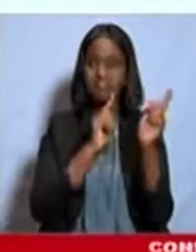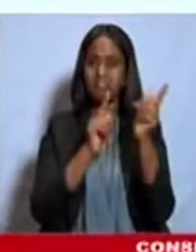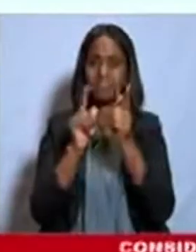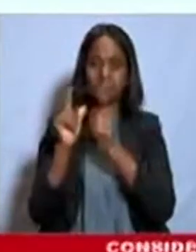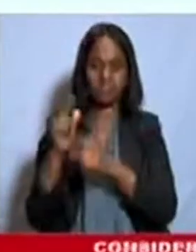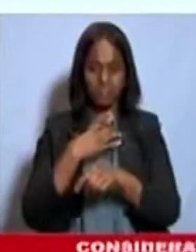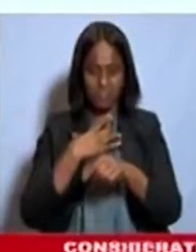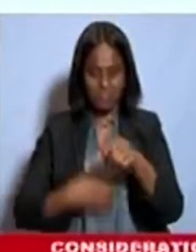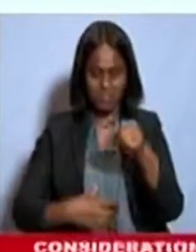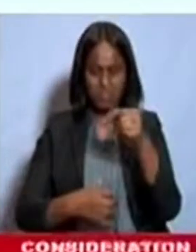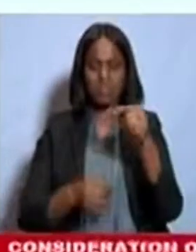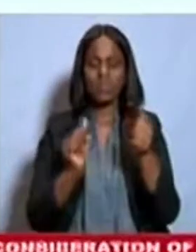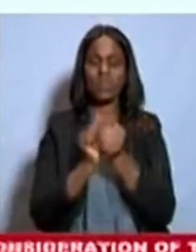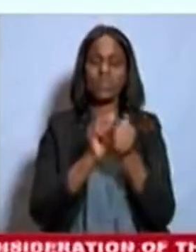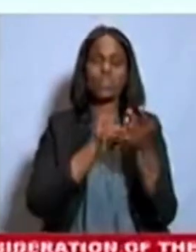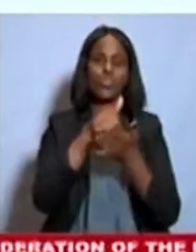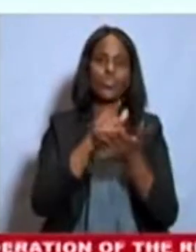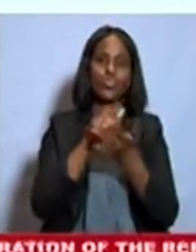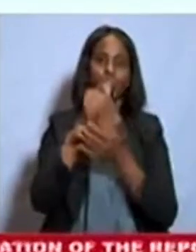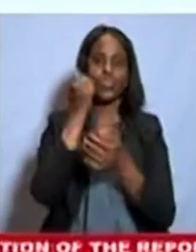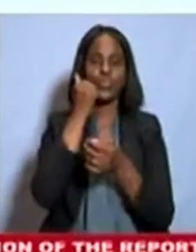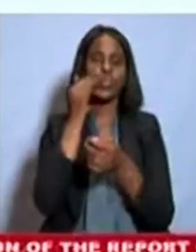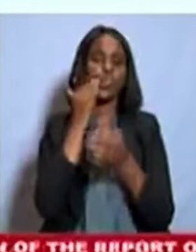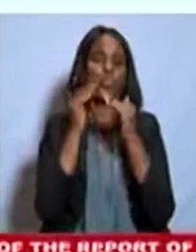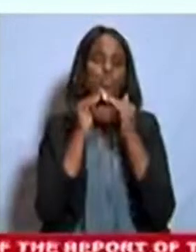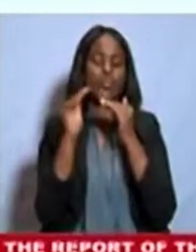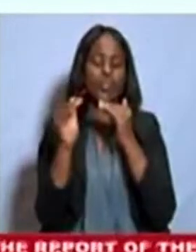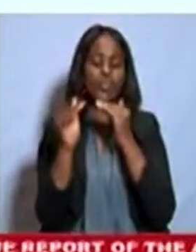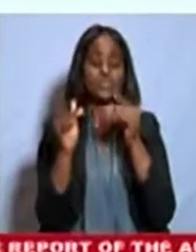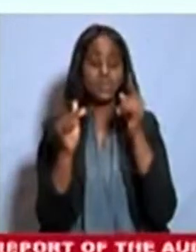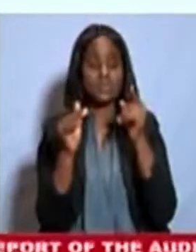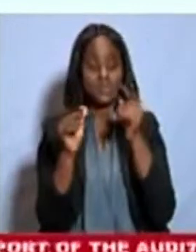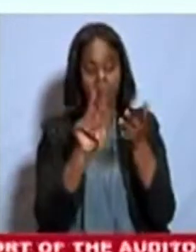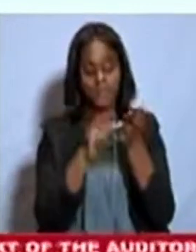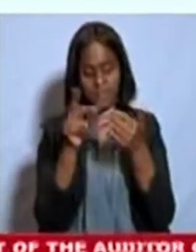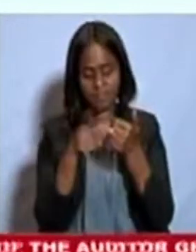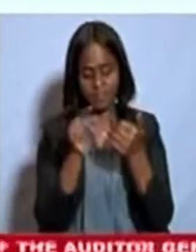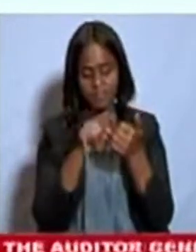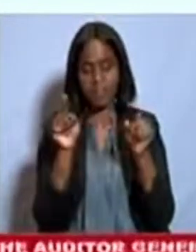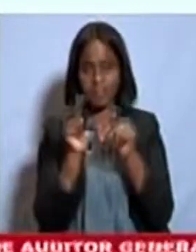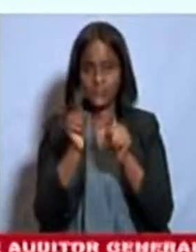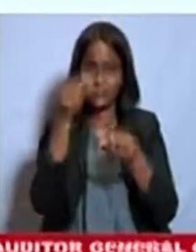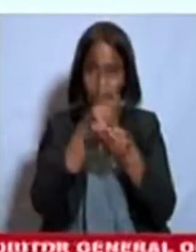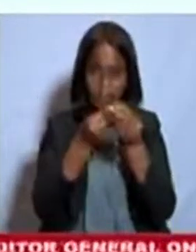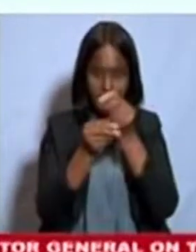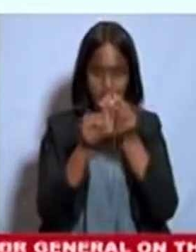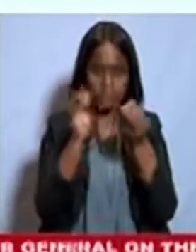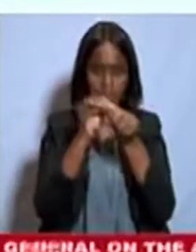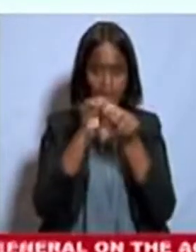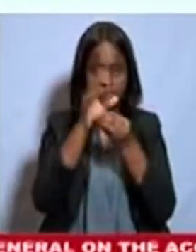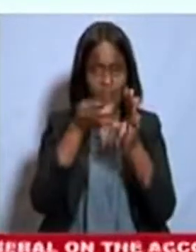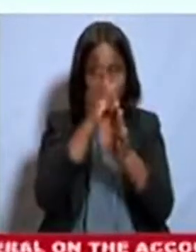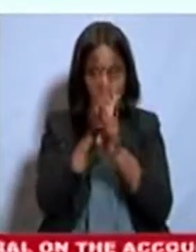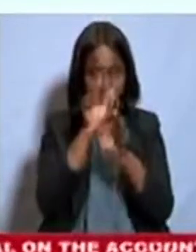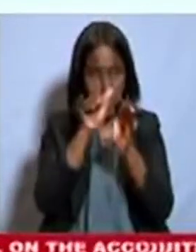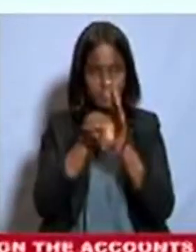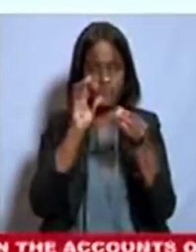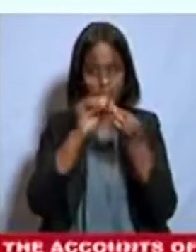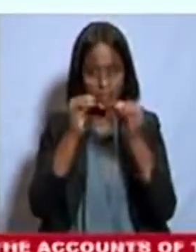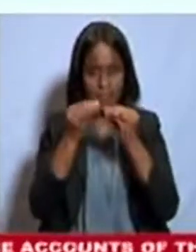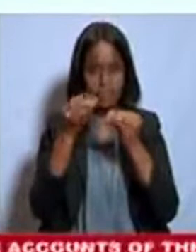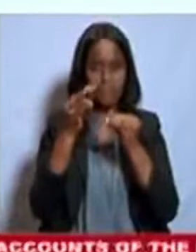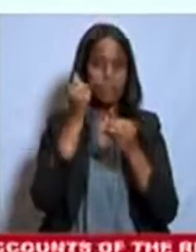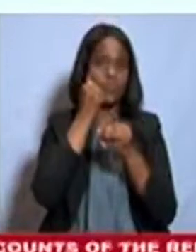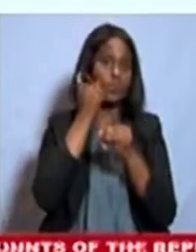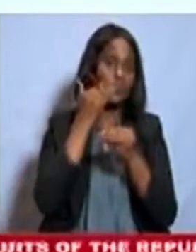and vulnerability at household level. Further, the program aims to contribute towards the increase in the number of households